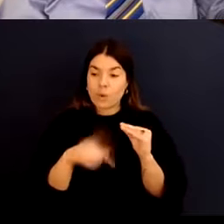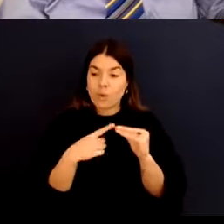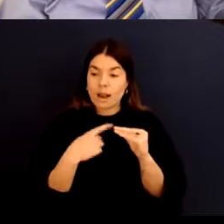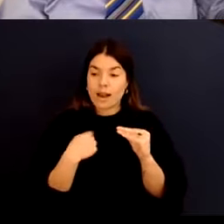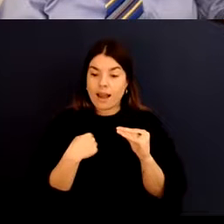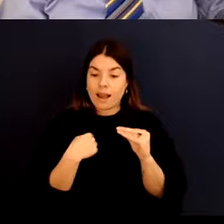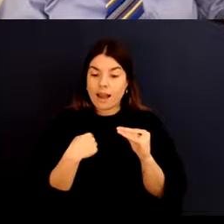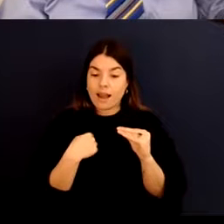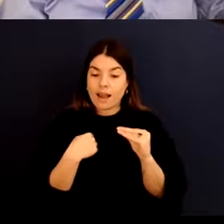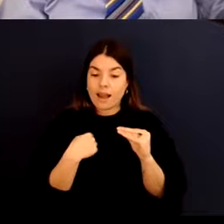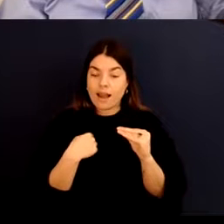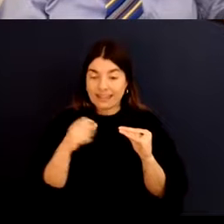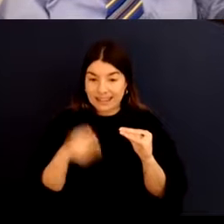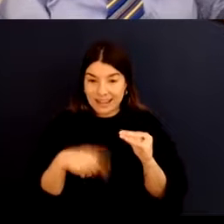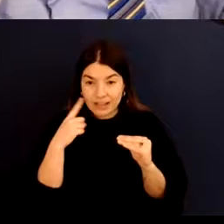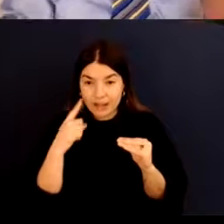yes, ma'am. Can you hear me?